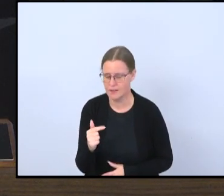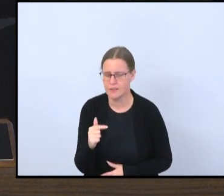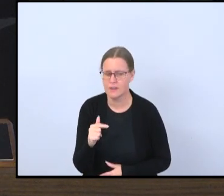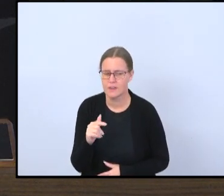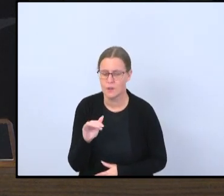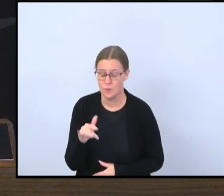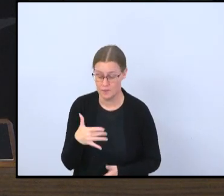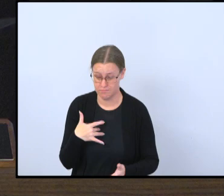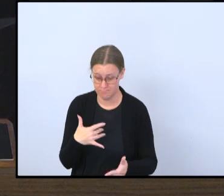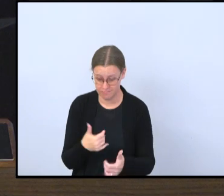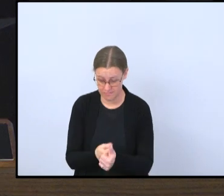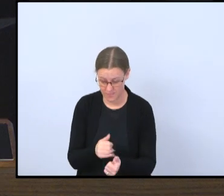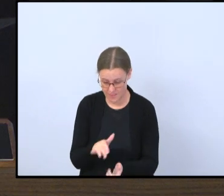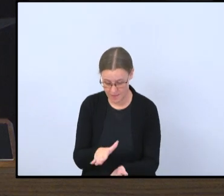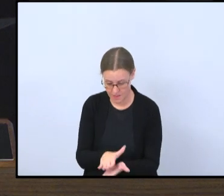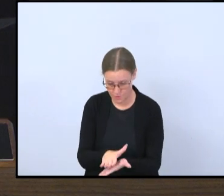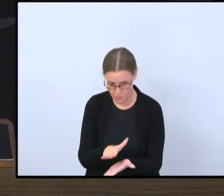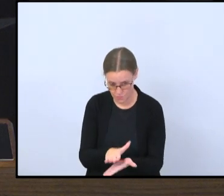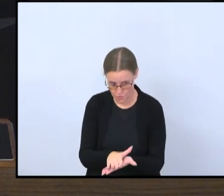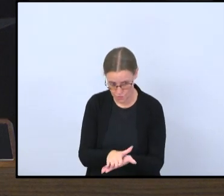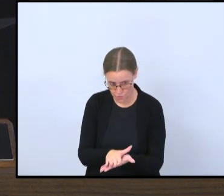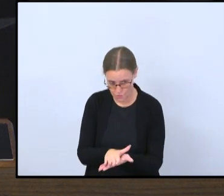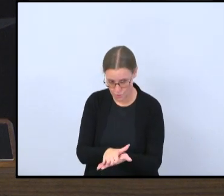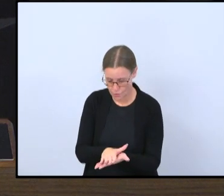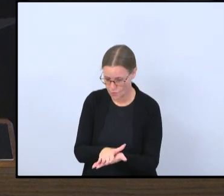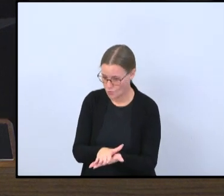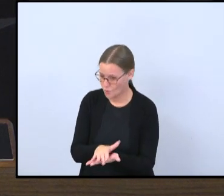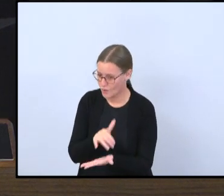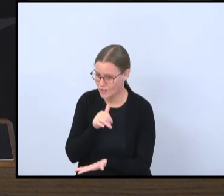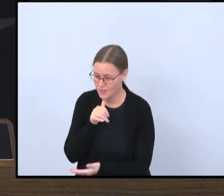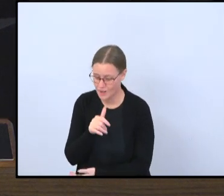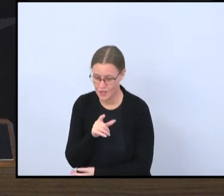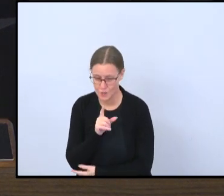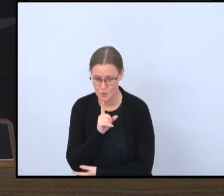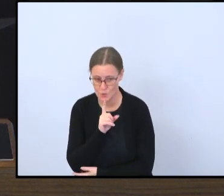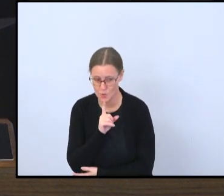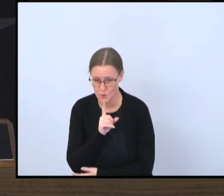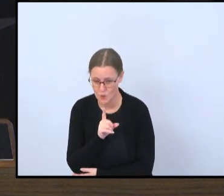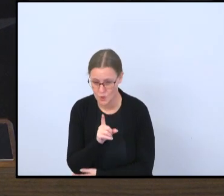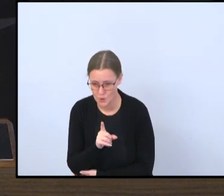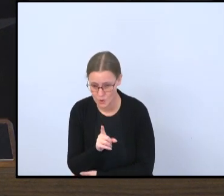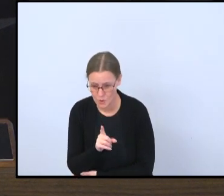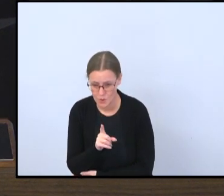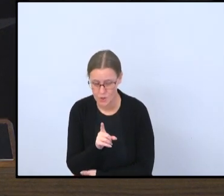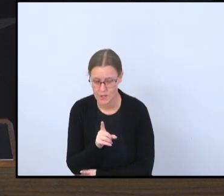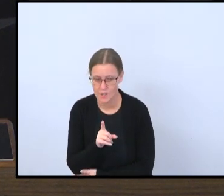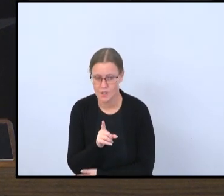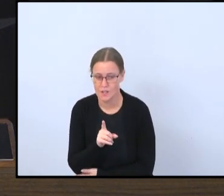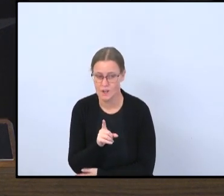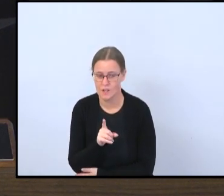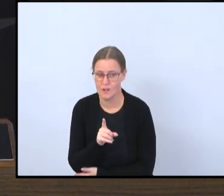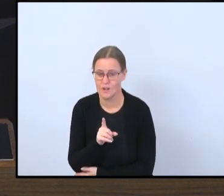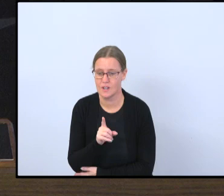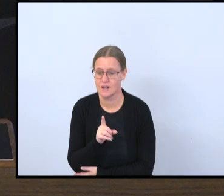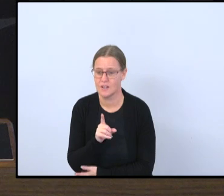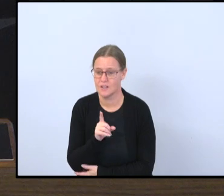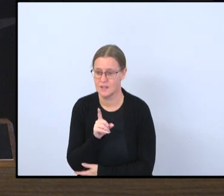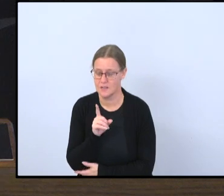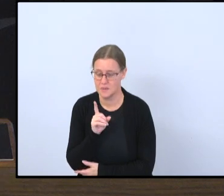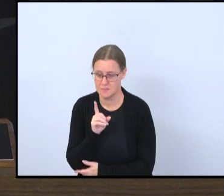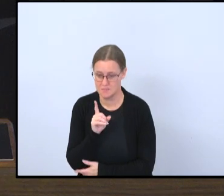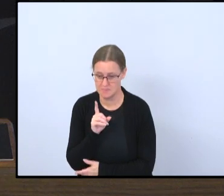this school that we are unsure that it's going to be occupied. Are we doing